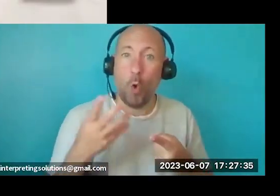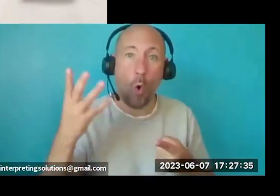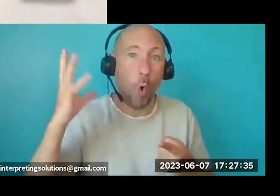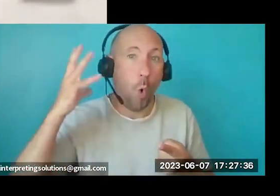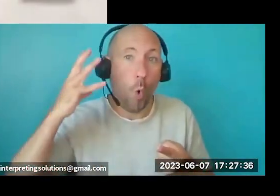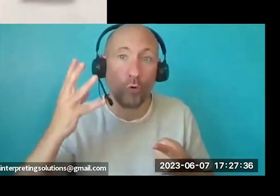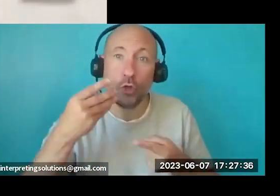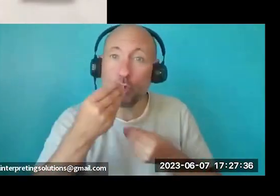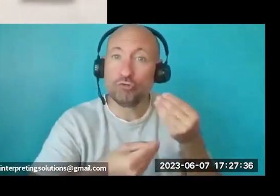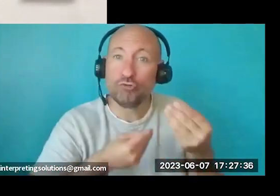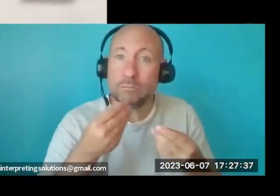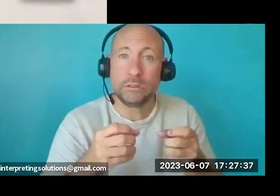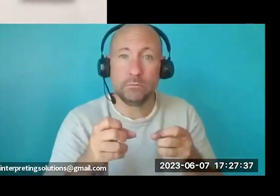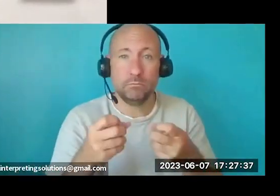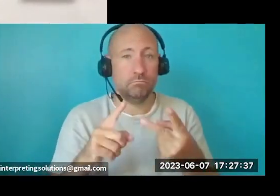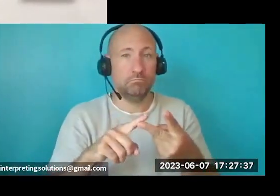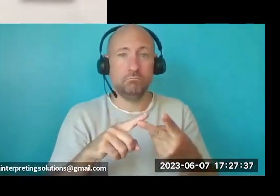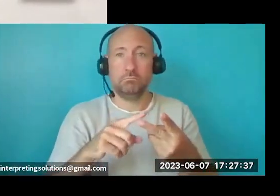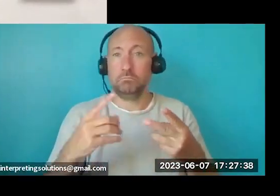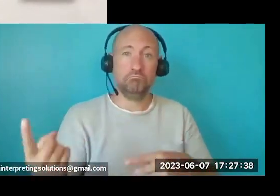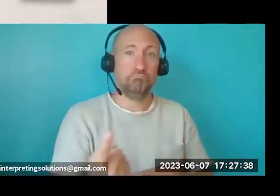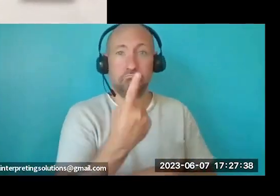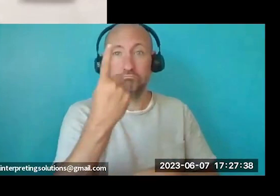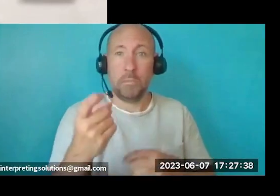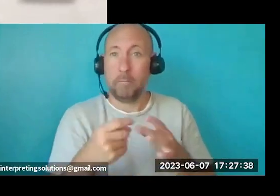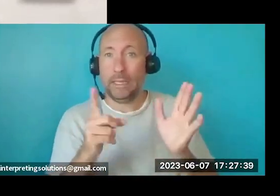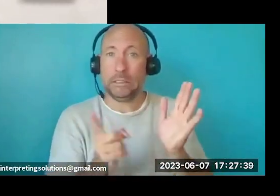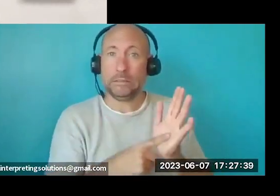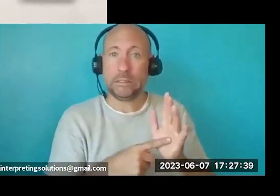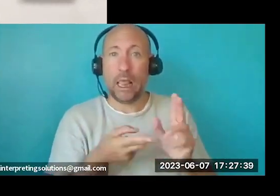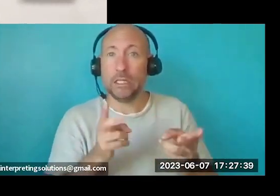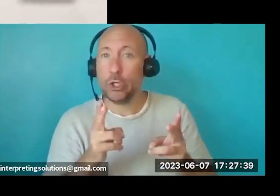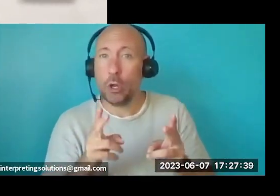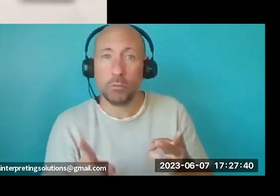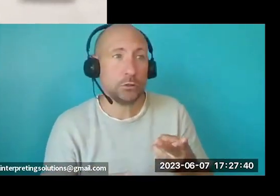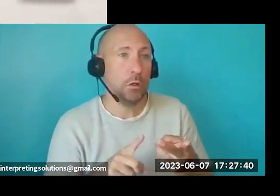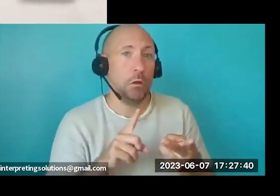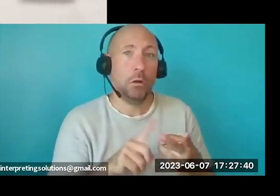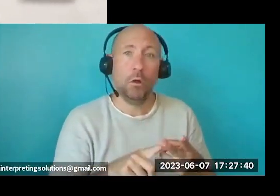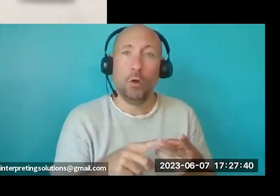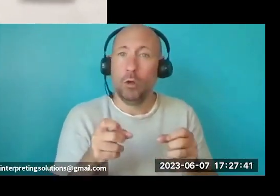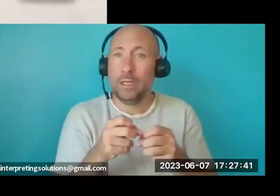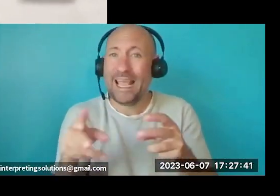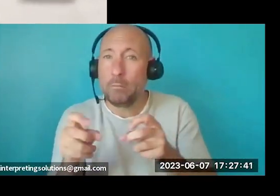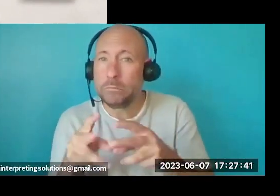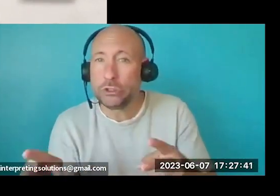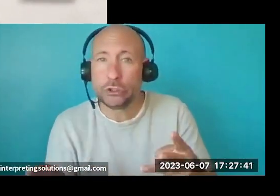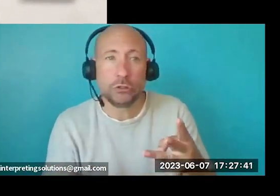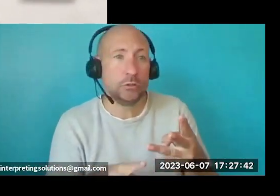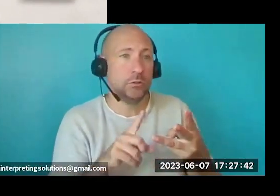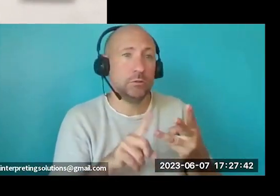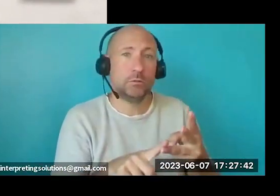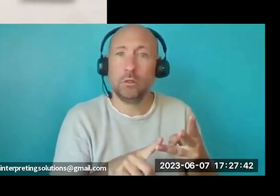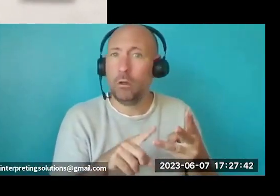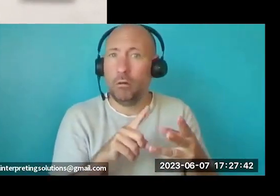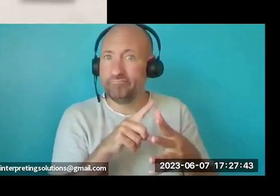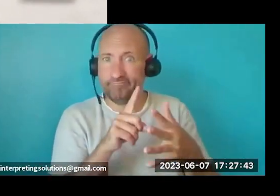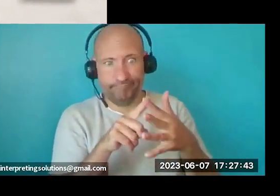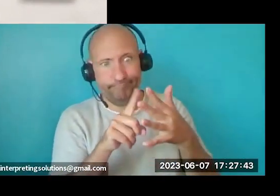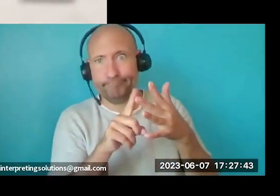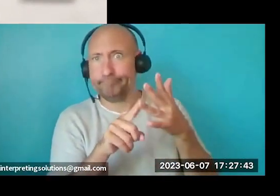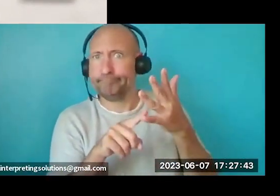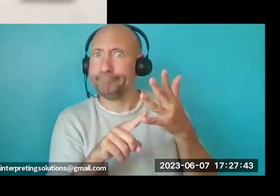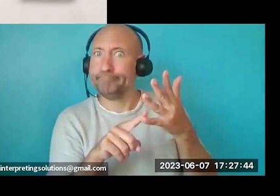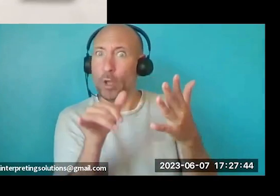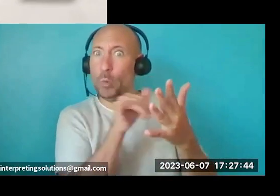creative captioning, whether it's sign language interpretation, creating accessible information to support the work, and then